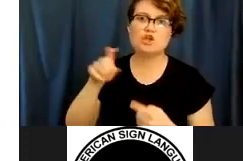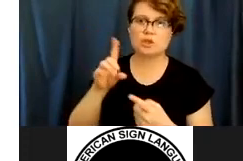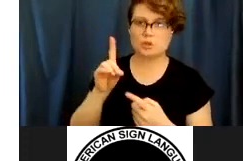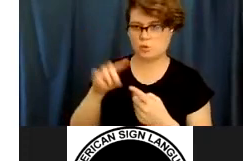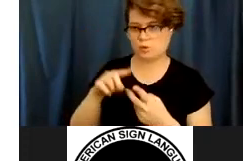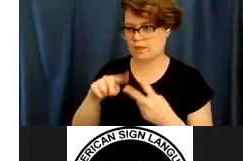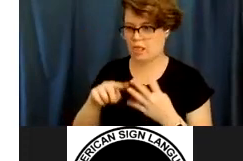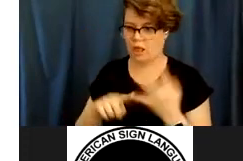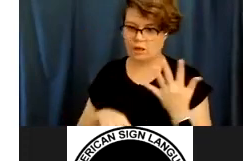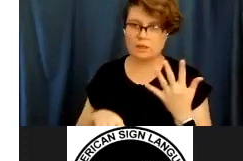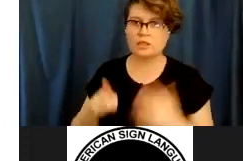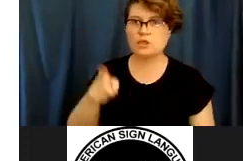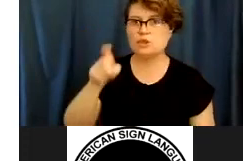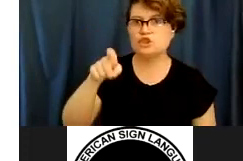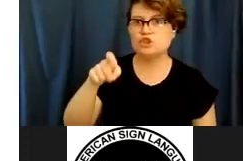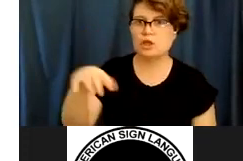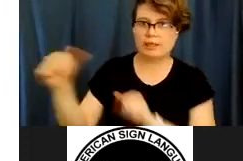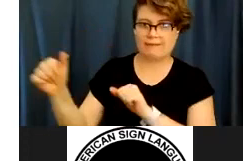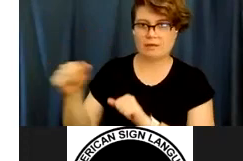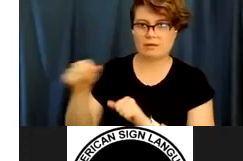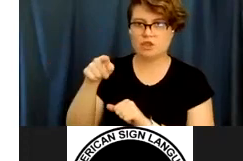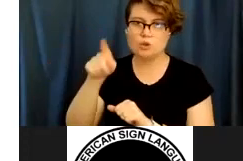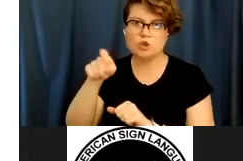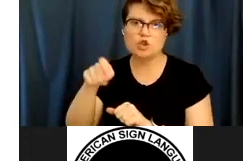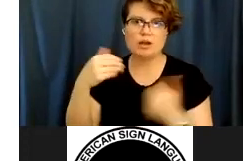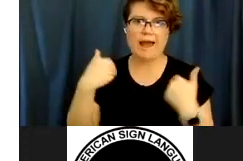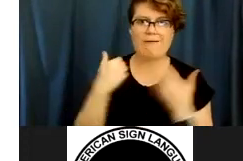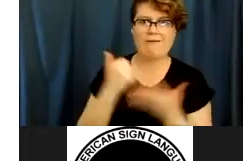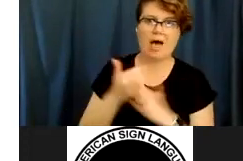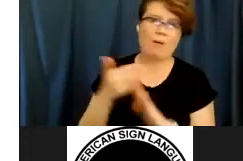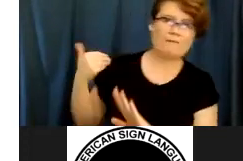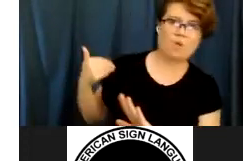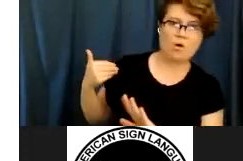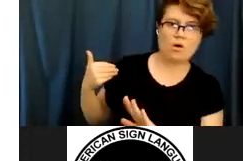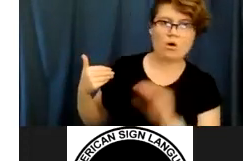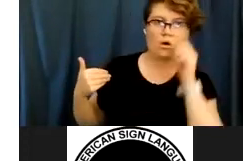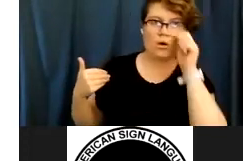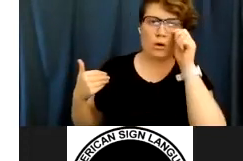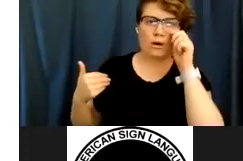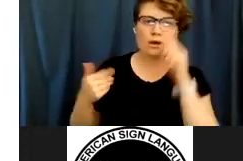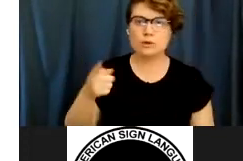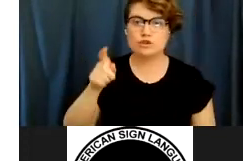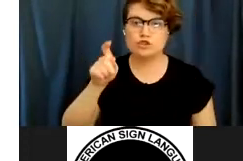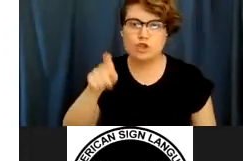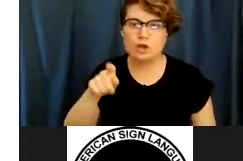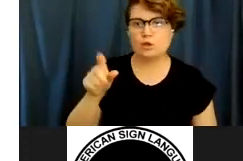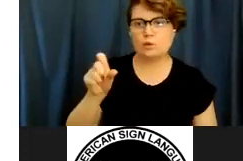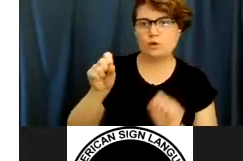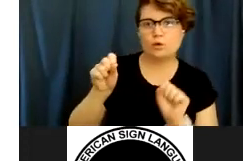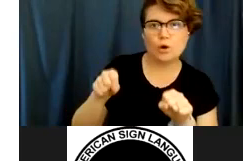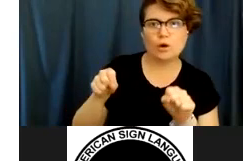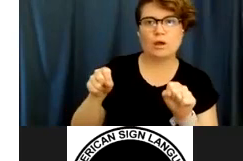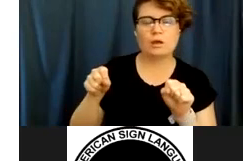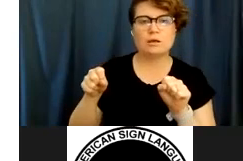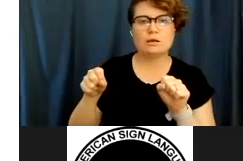You should have left. You should have gotten help. Well, you should have or you could have. And so a